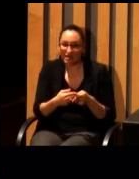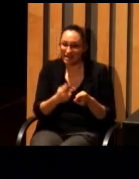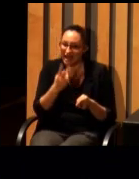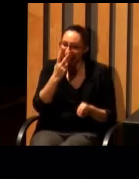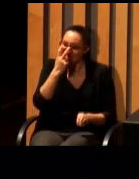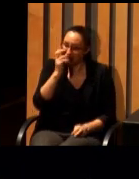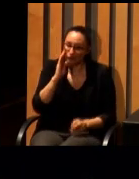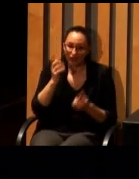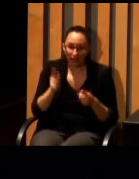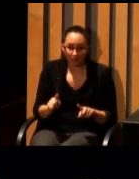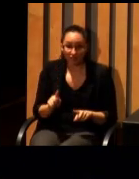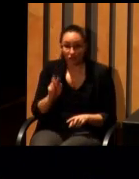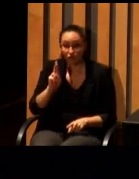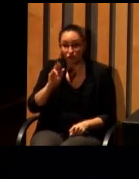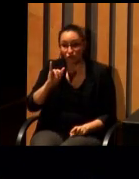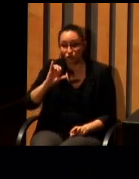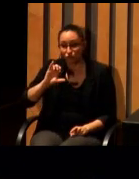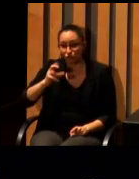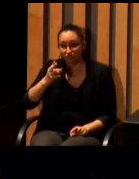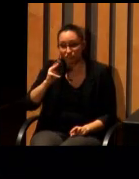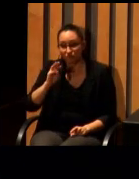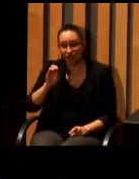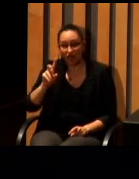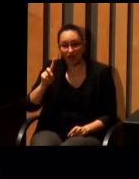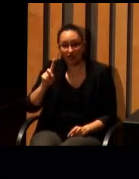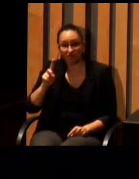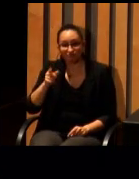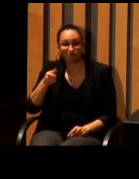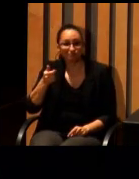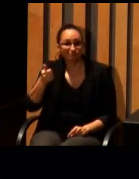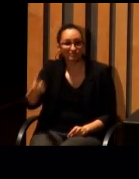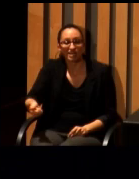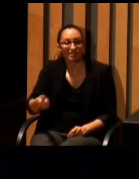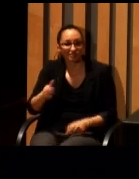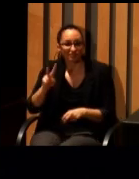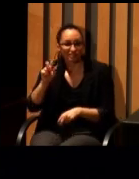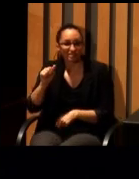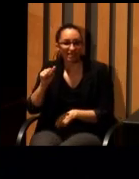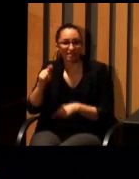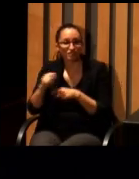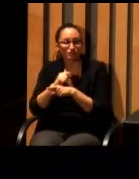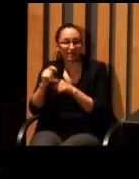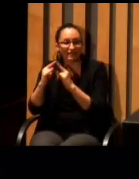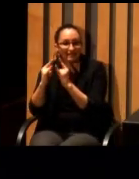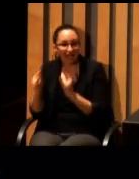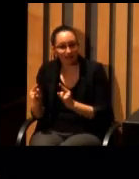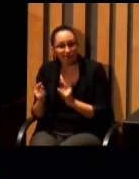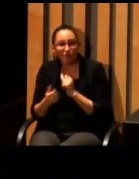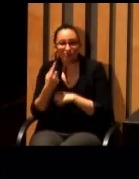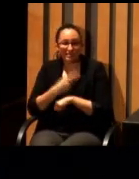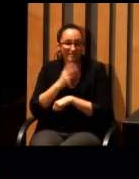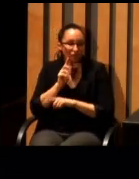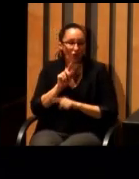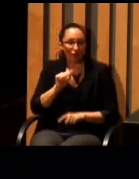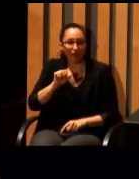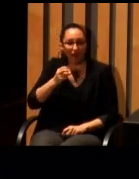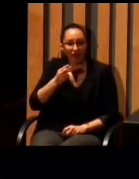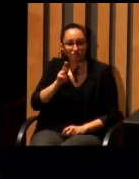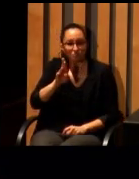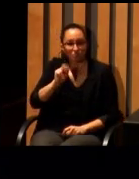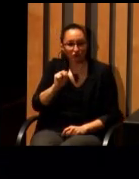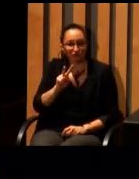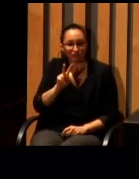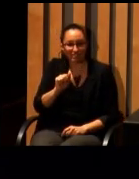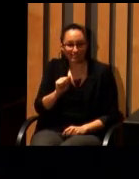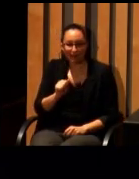thing. Richmond is a training camp. It's only a couple weeks. They'll be in Ashburn, Virginia most days.